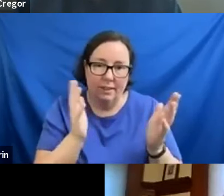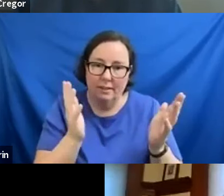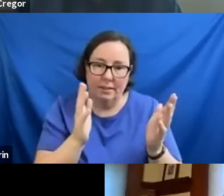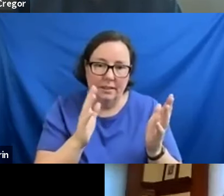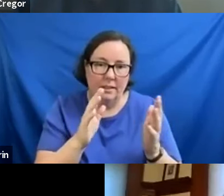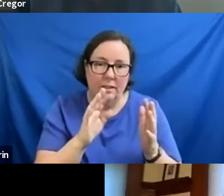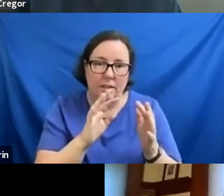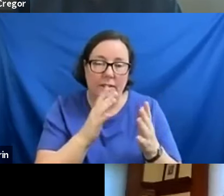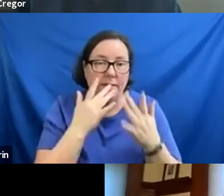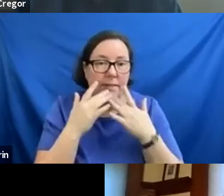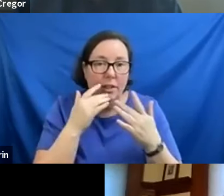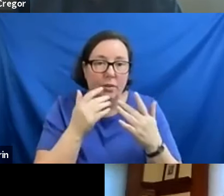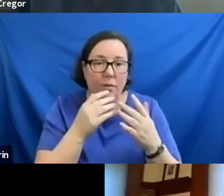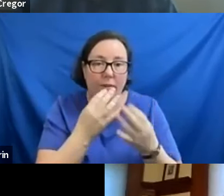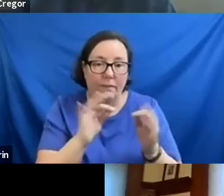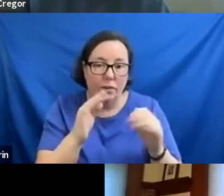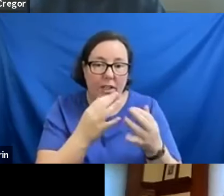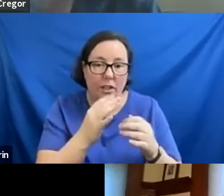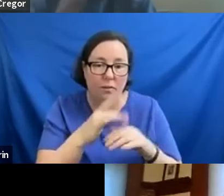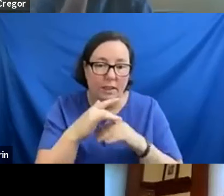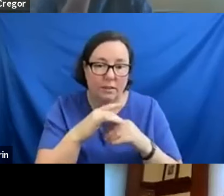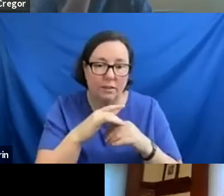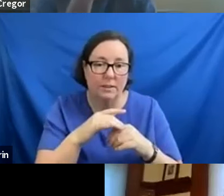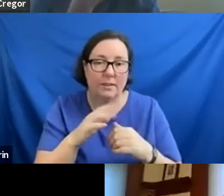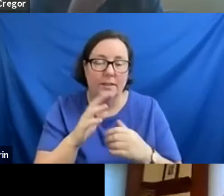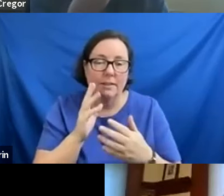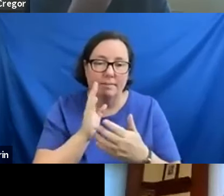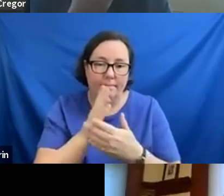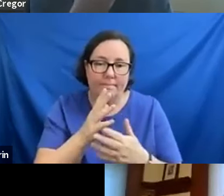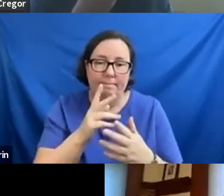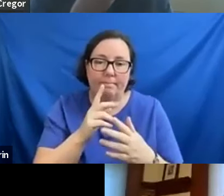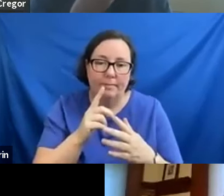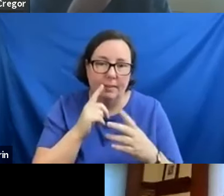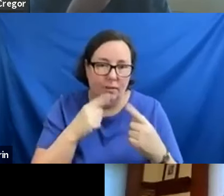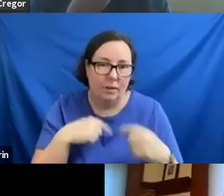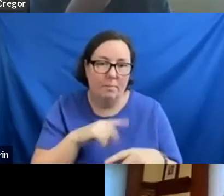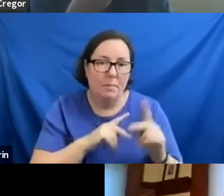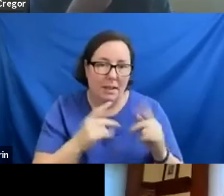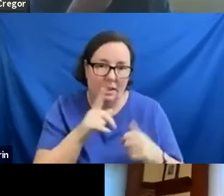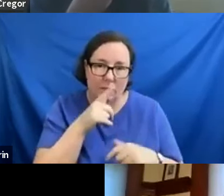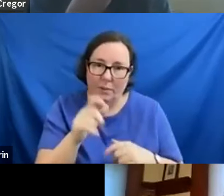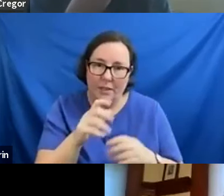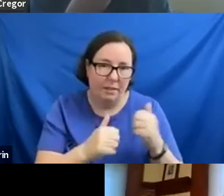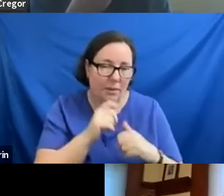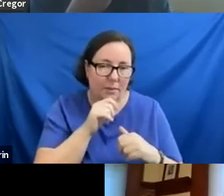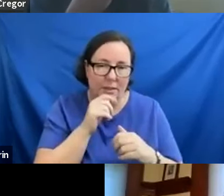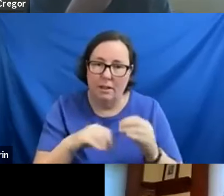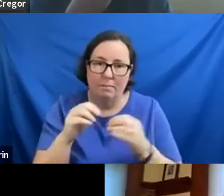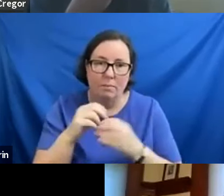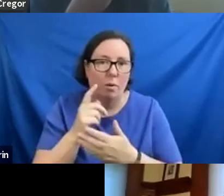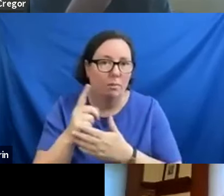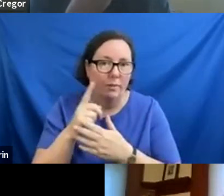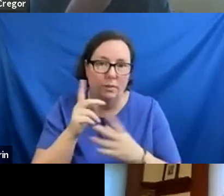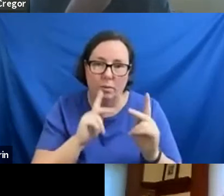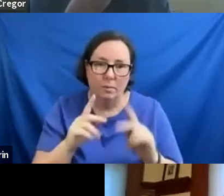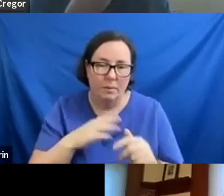the relatively few free resources that were intended for people like us who need it the most, and not further privilege those who can pay out